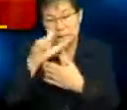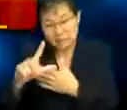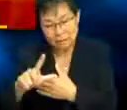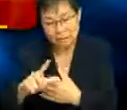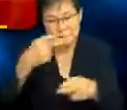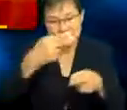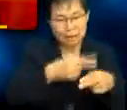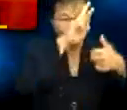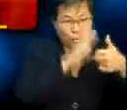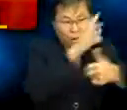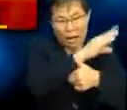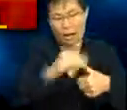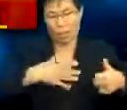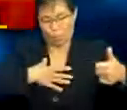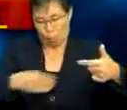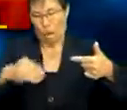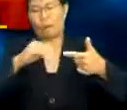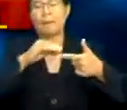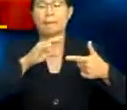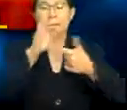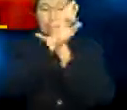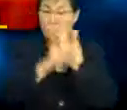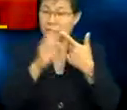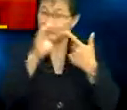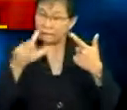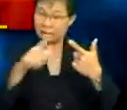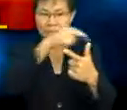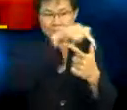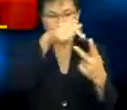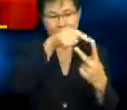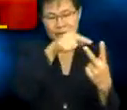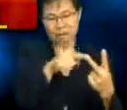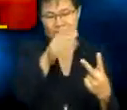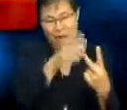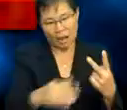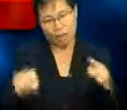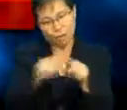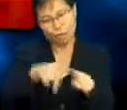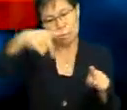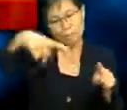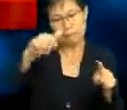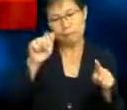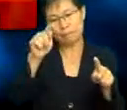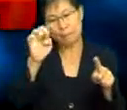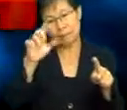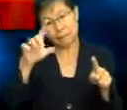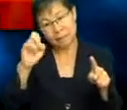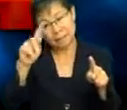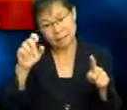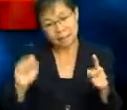blood cells, namely the red and the white blood cells, and